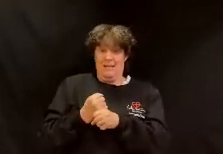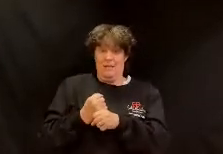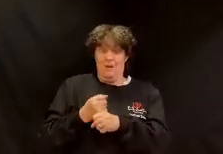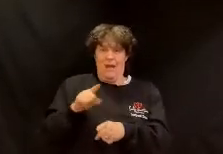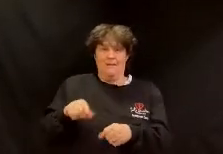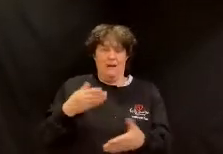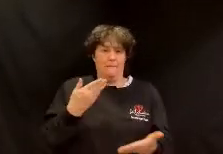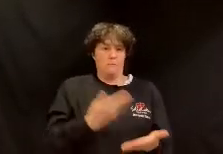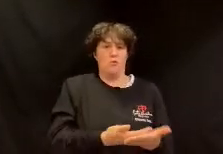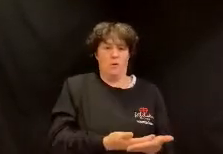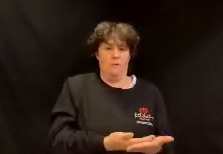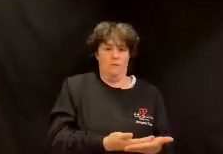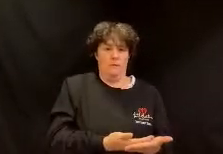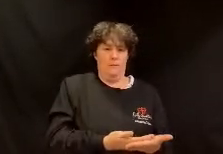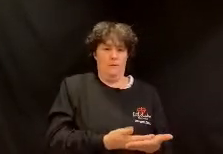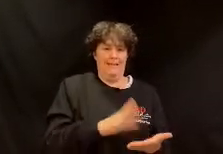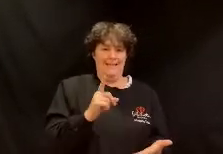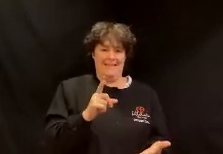deed.